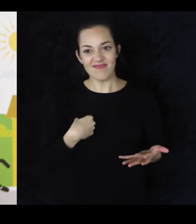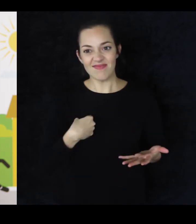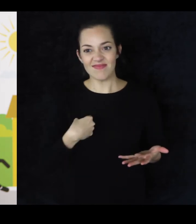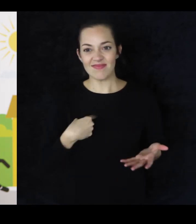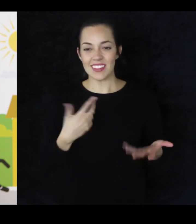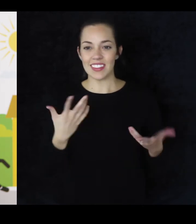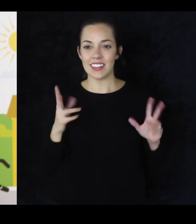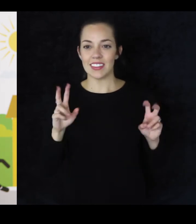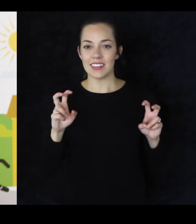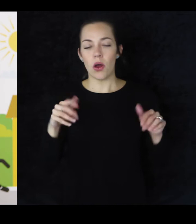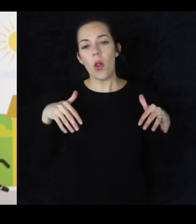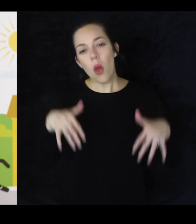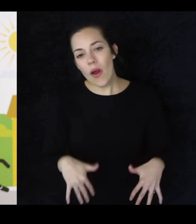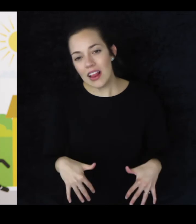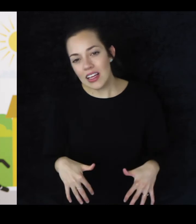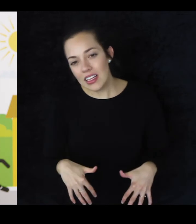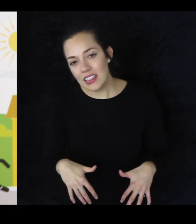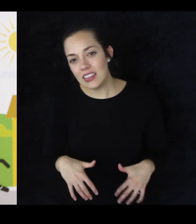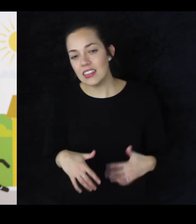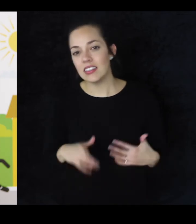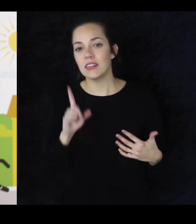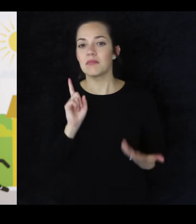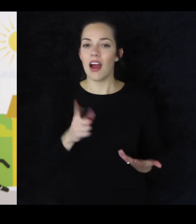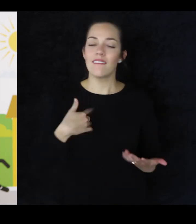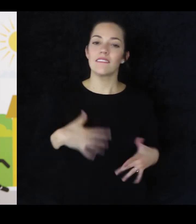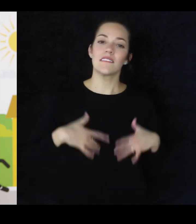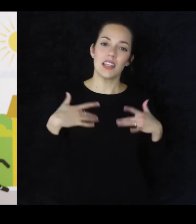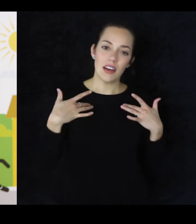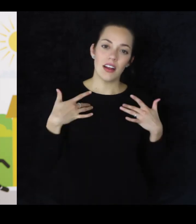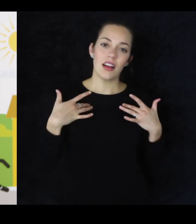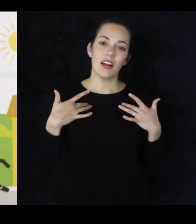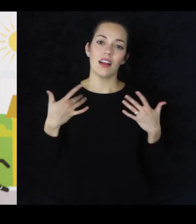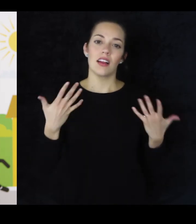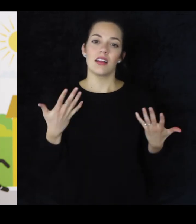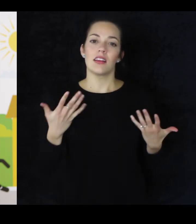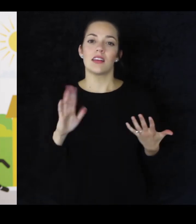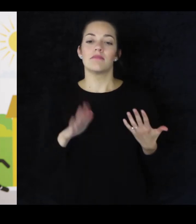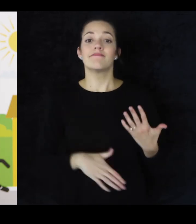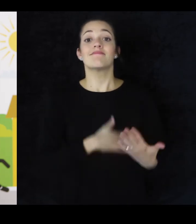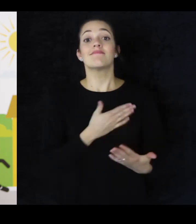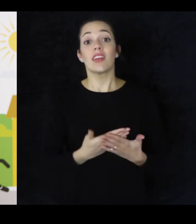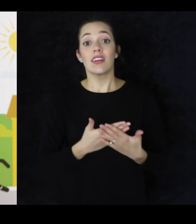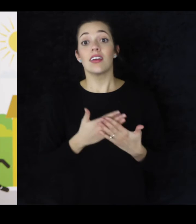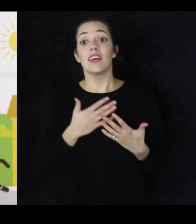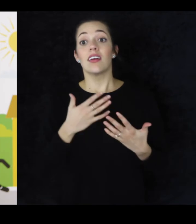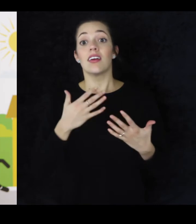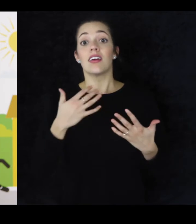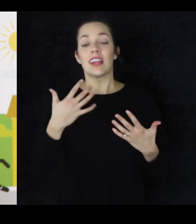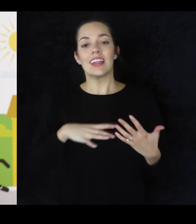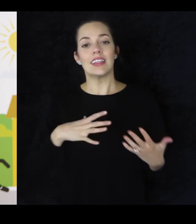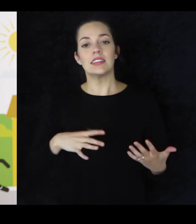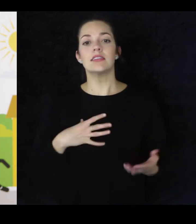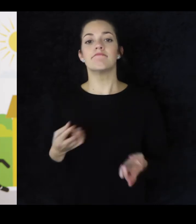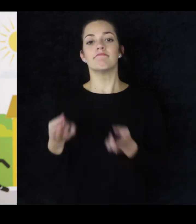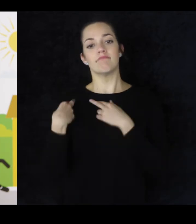I wouldn't really call it loneliness, but I do think that you end up having to be responsible for a lot of things